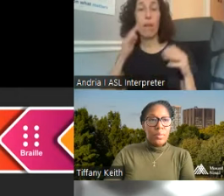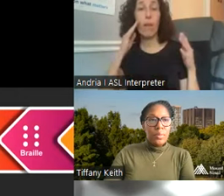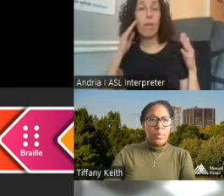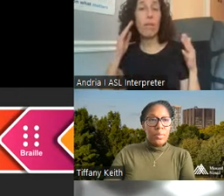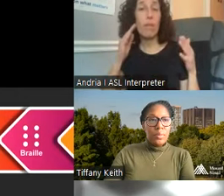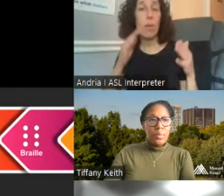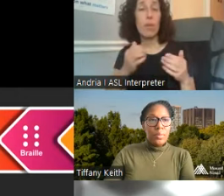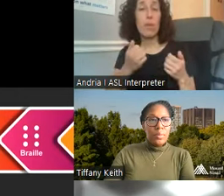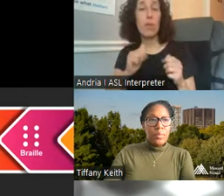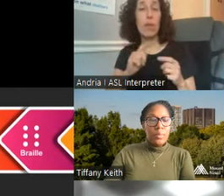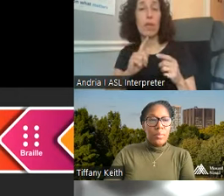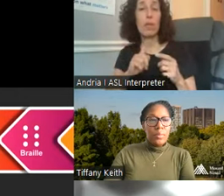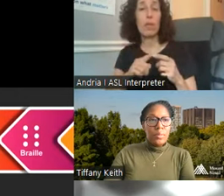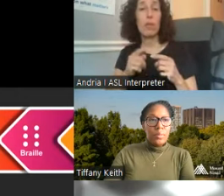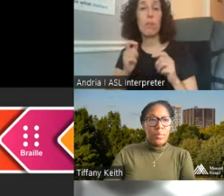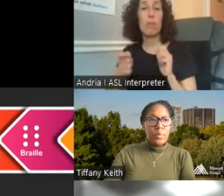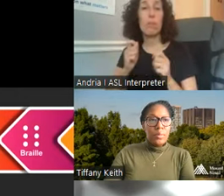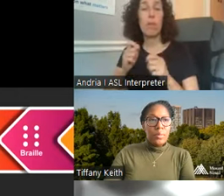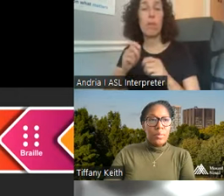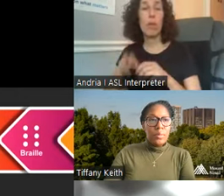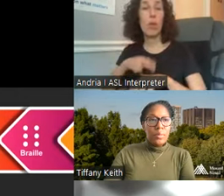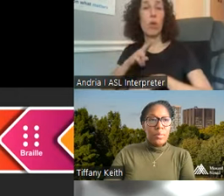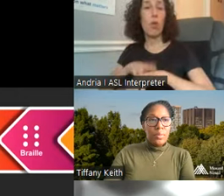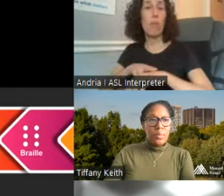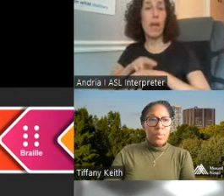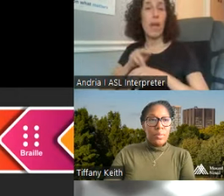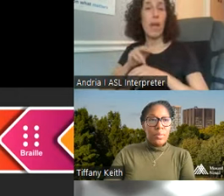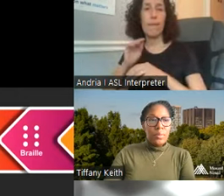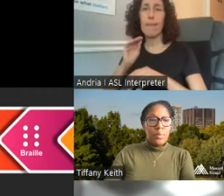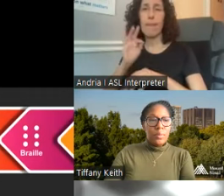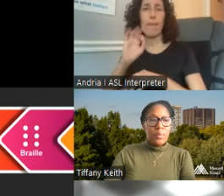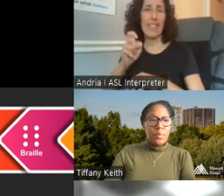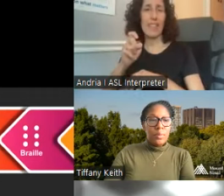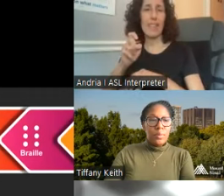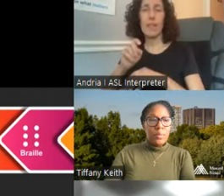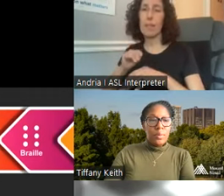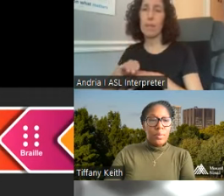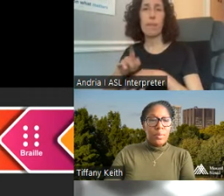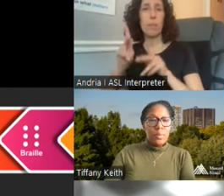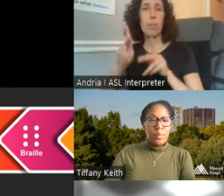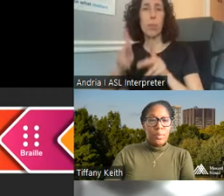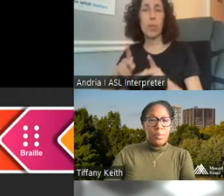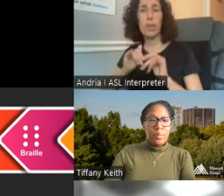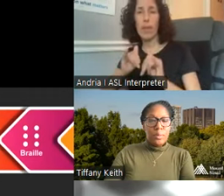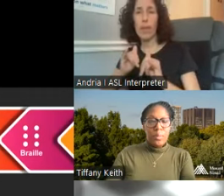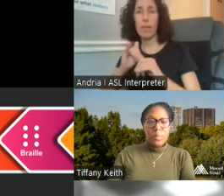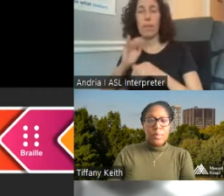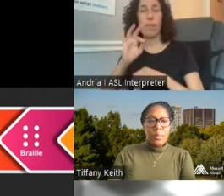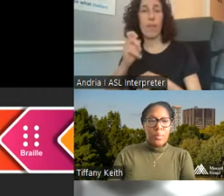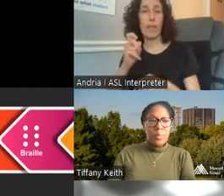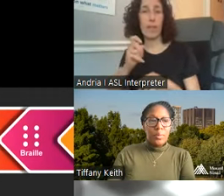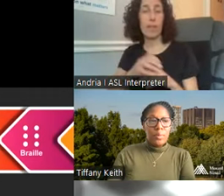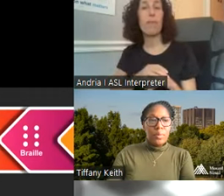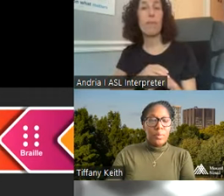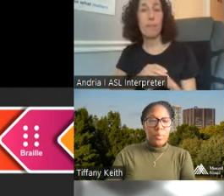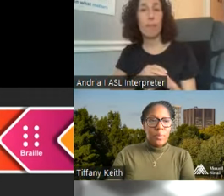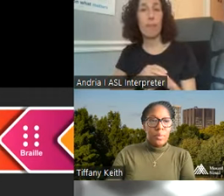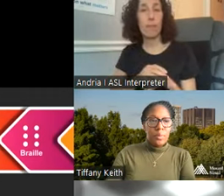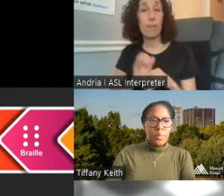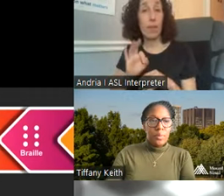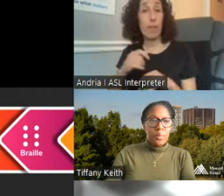trying to normalize that person or fix them and make them, like everybody else, right? So if I met somebody for the first